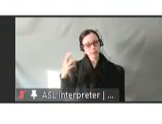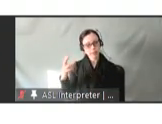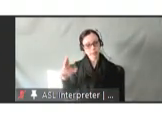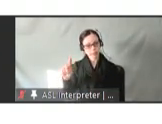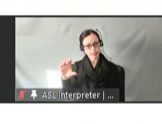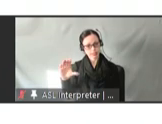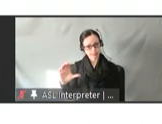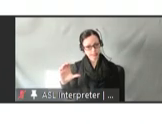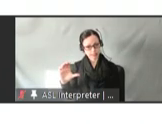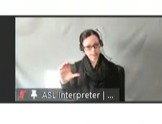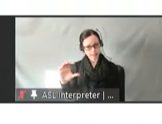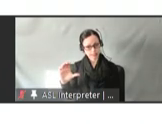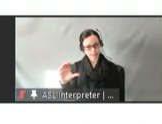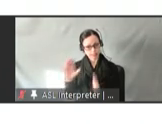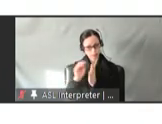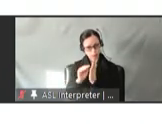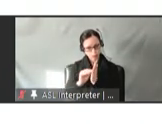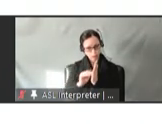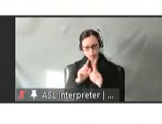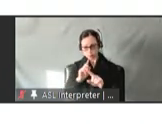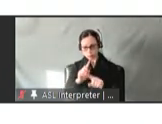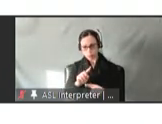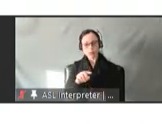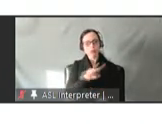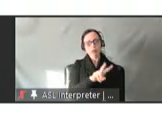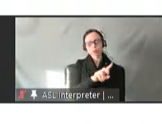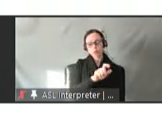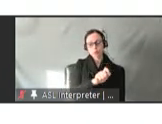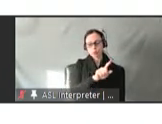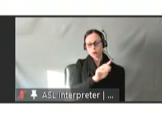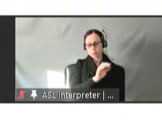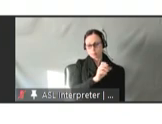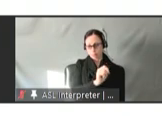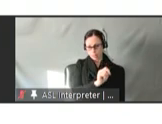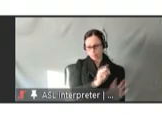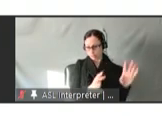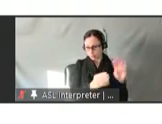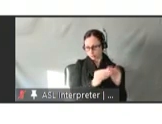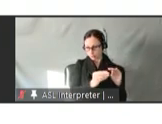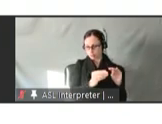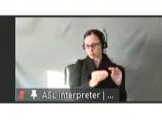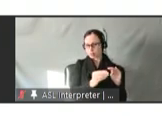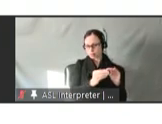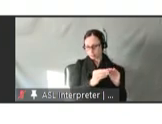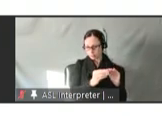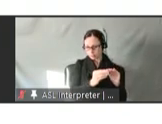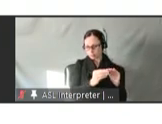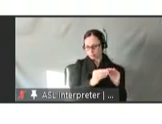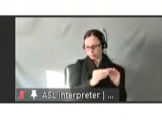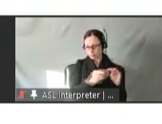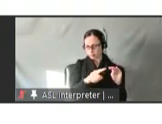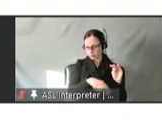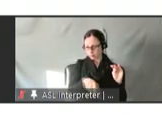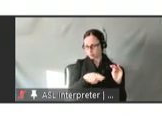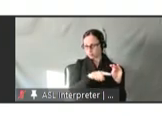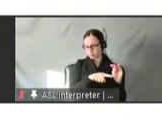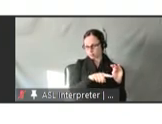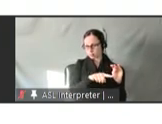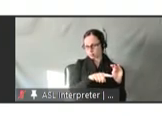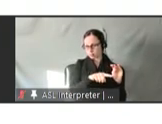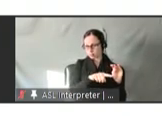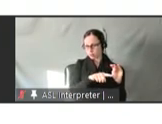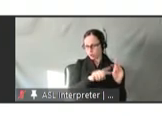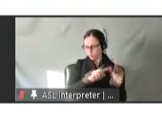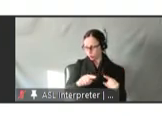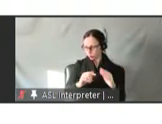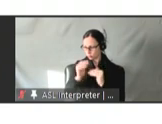tracker reports of the 2.1 million total estimated population to be served by these facilities enrolled